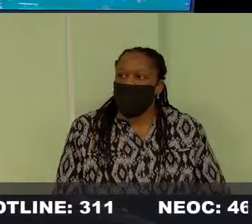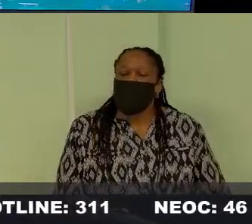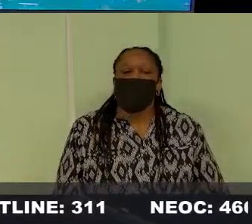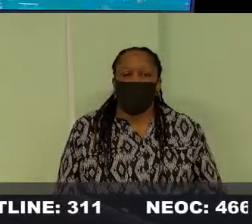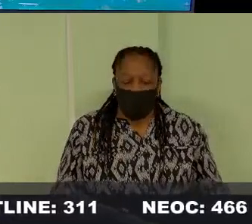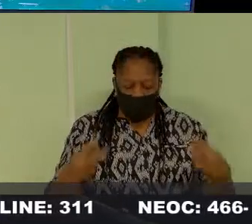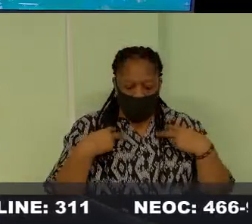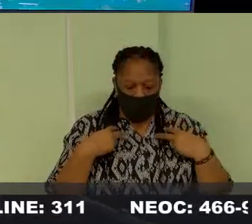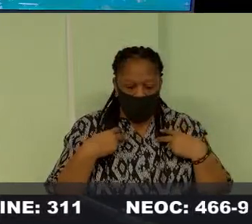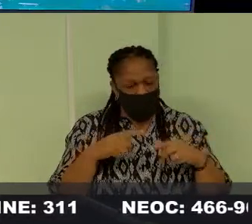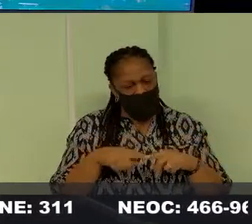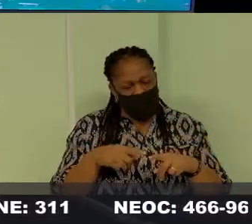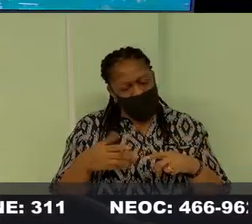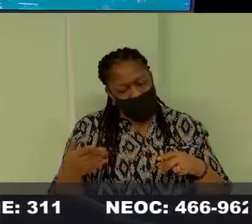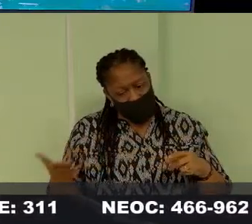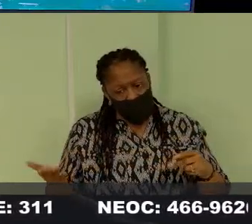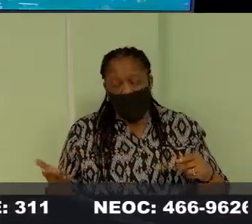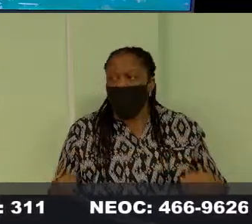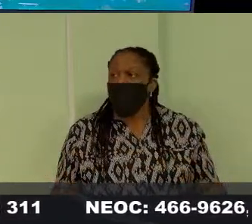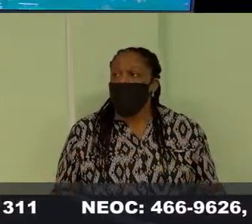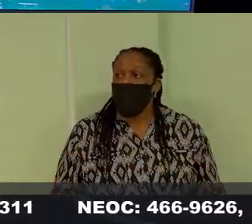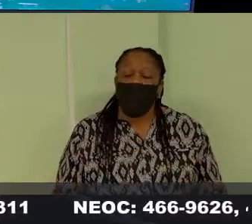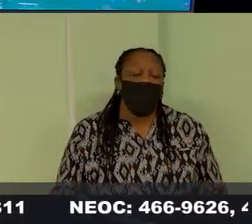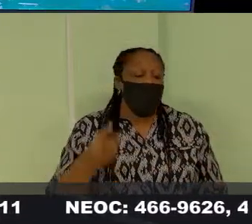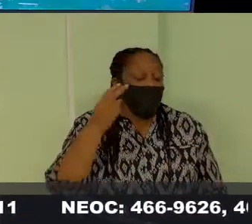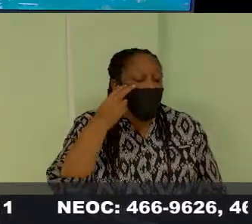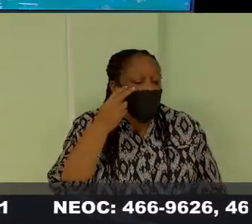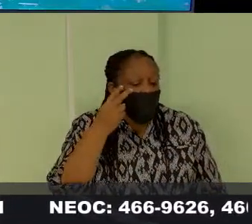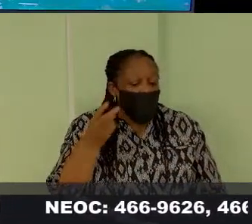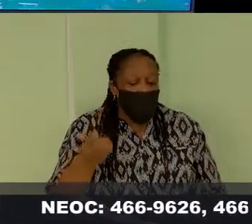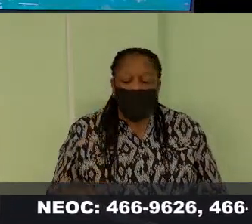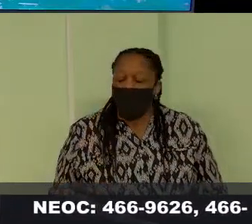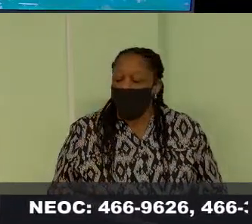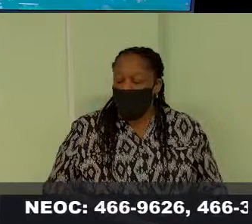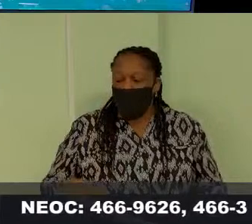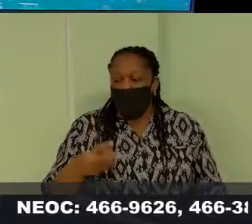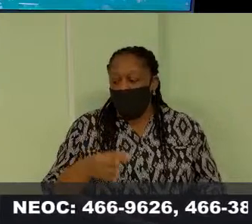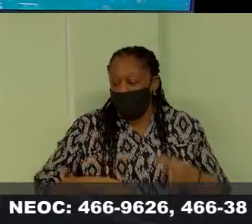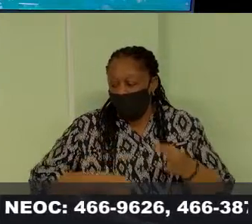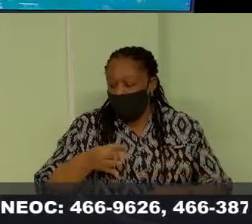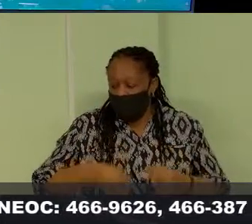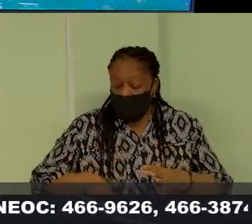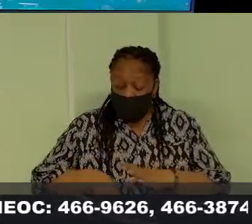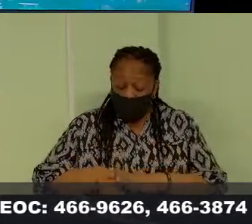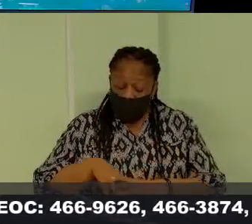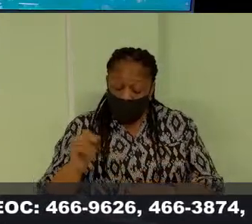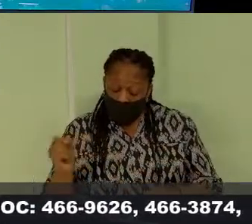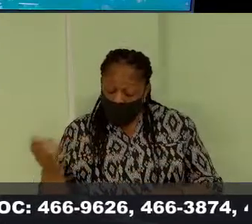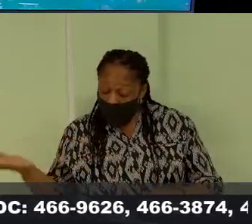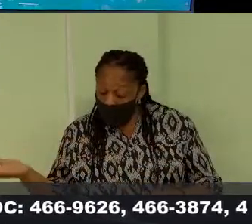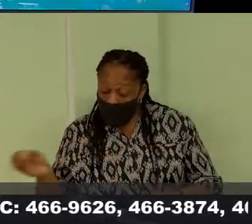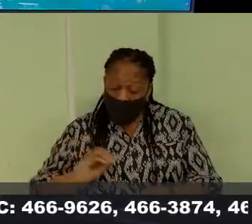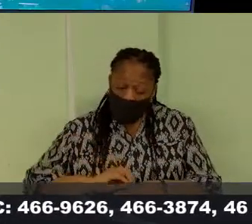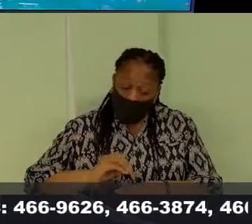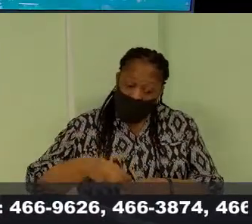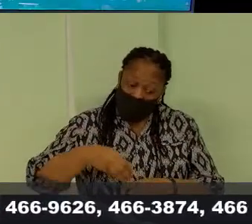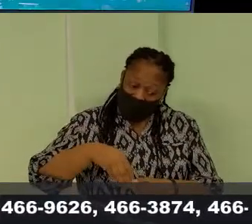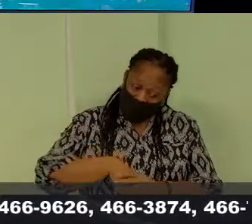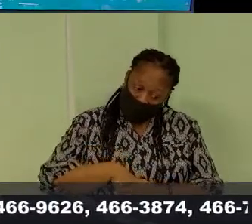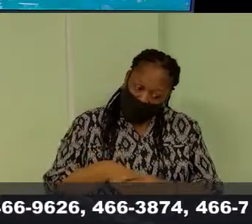features whereby you'll be monitoring their location to ensure they are not outside of their where they ought to